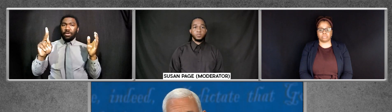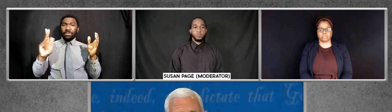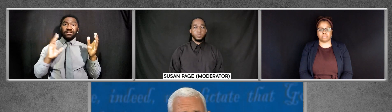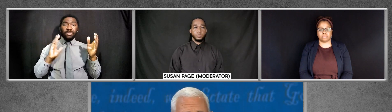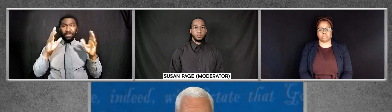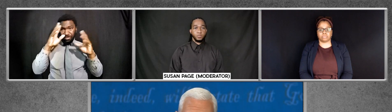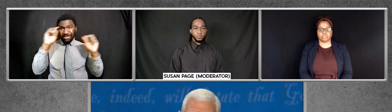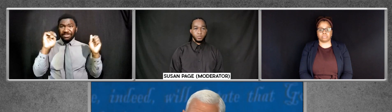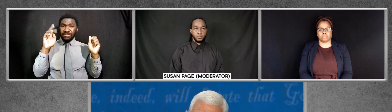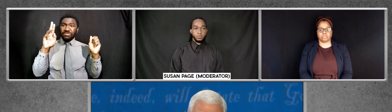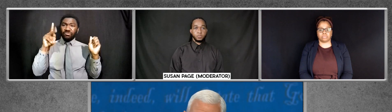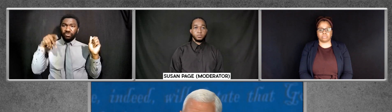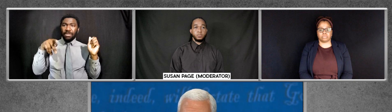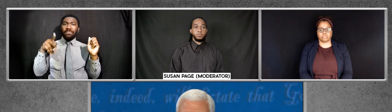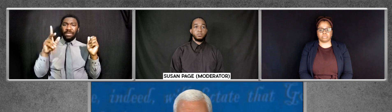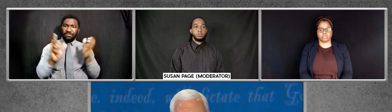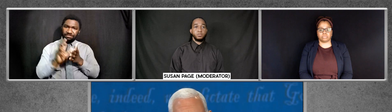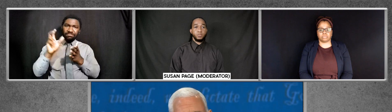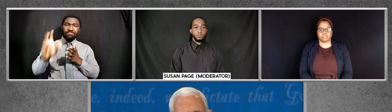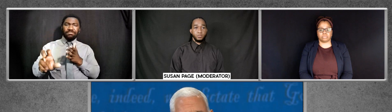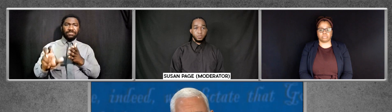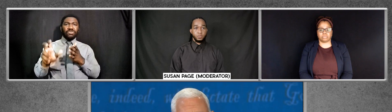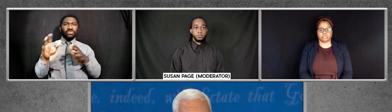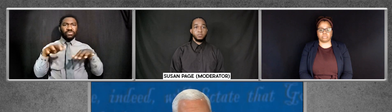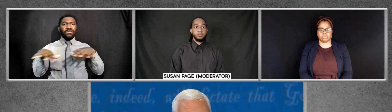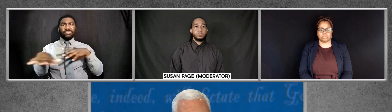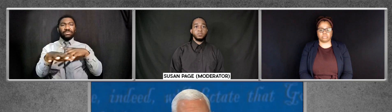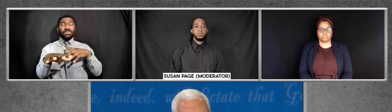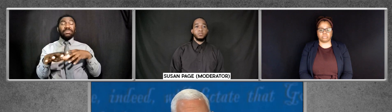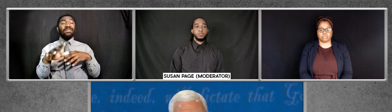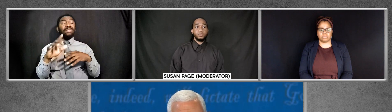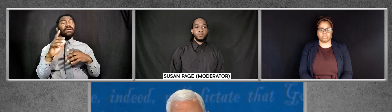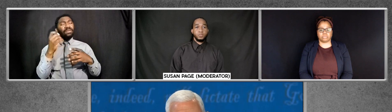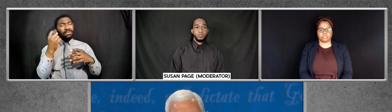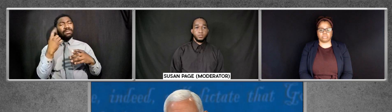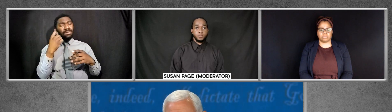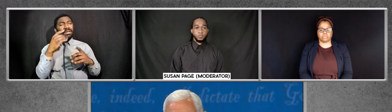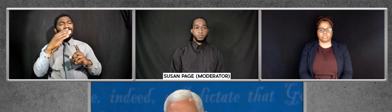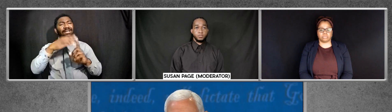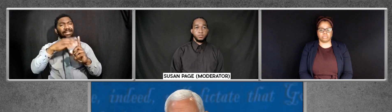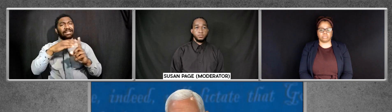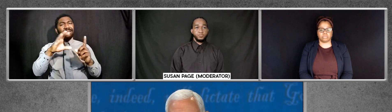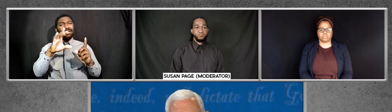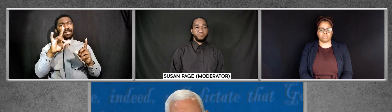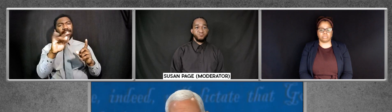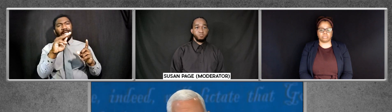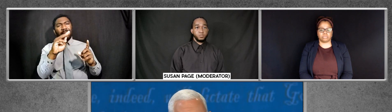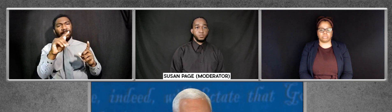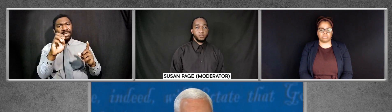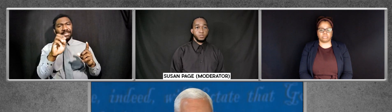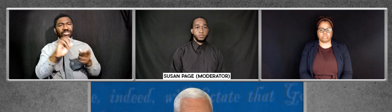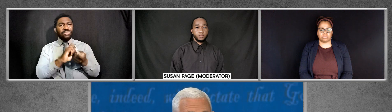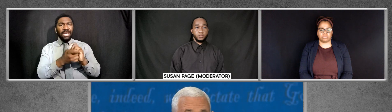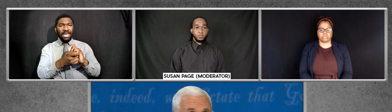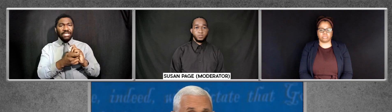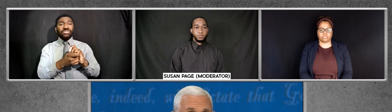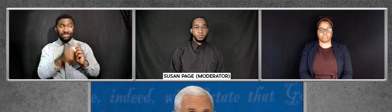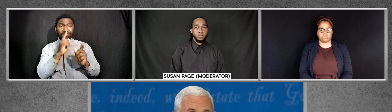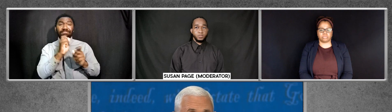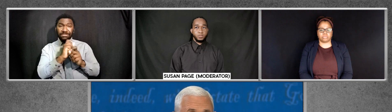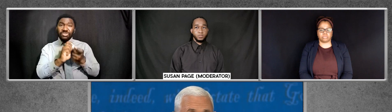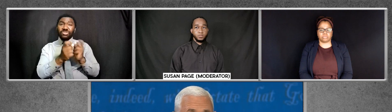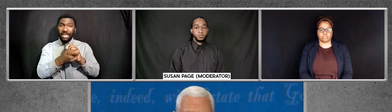Now, with regard to climate change, the climate is changing. But the issue is, what's the cause and what do we do